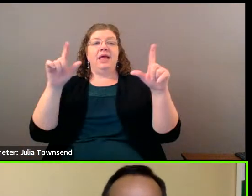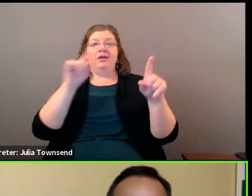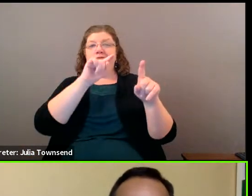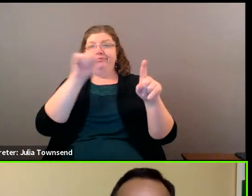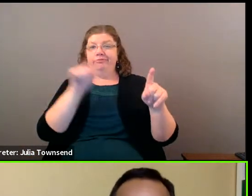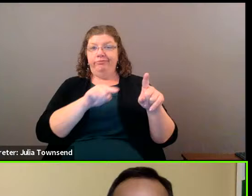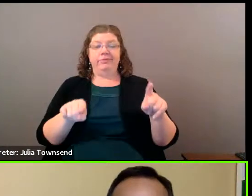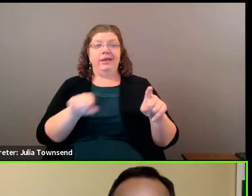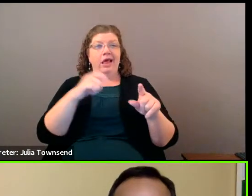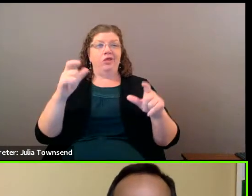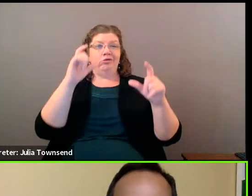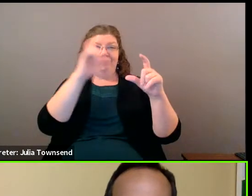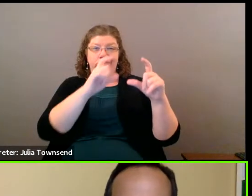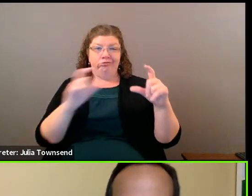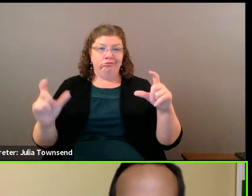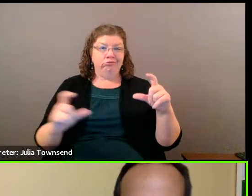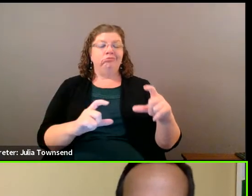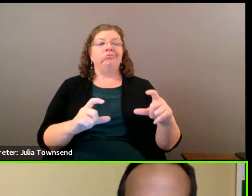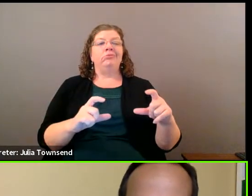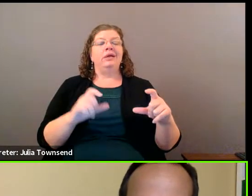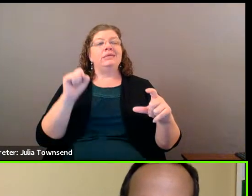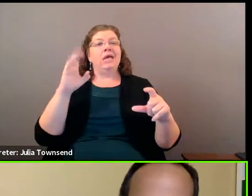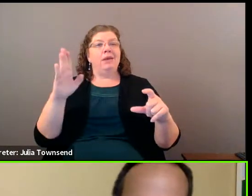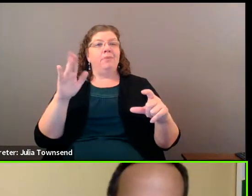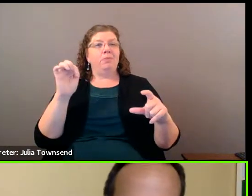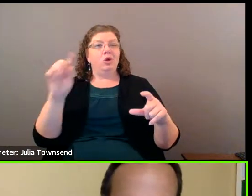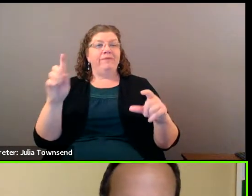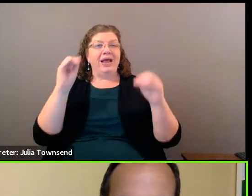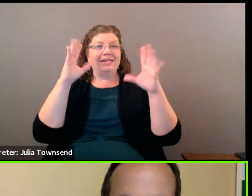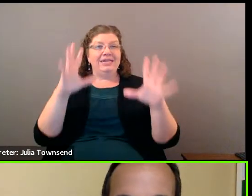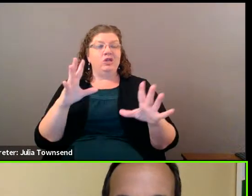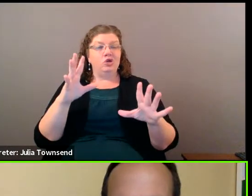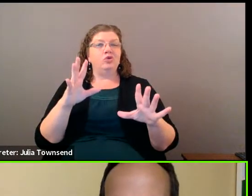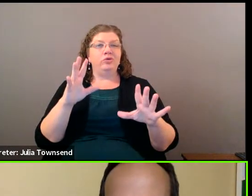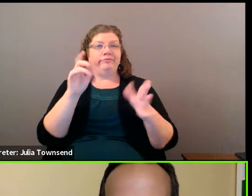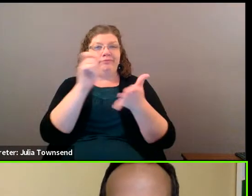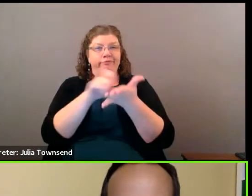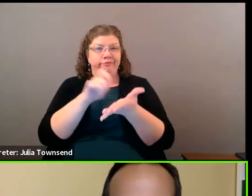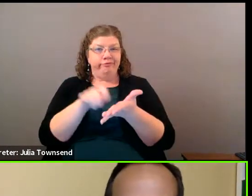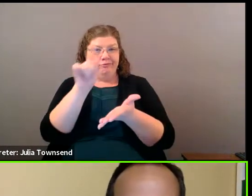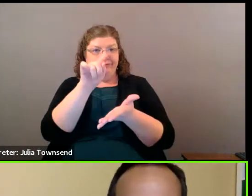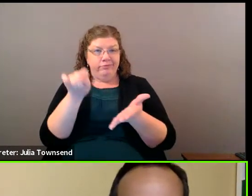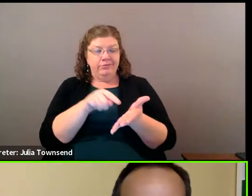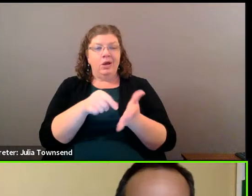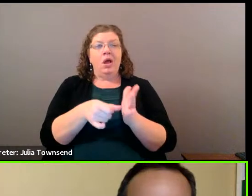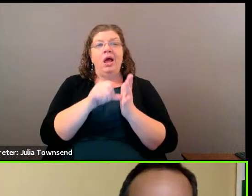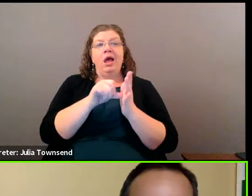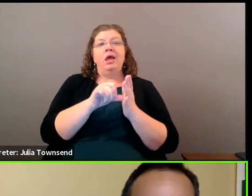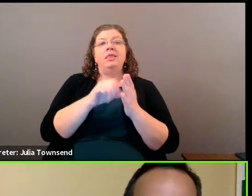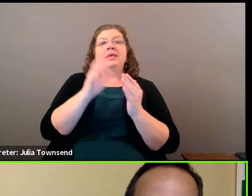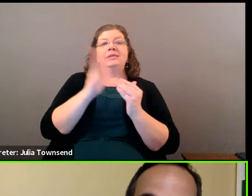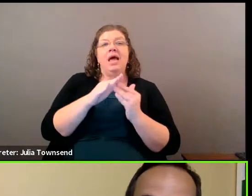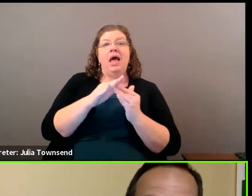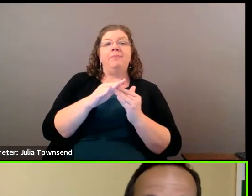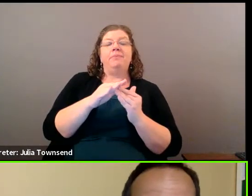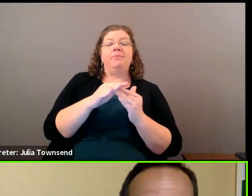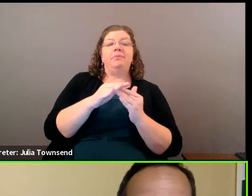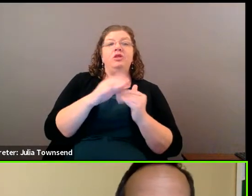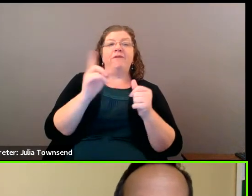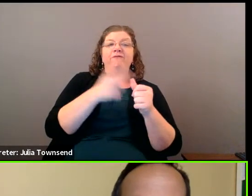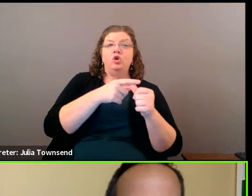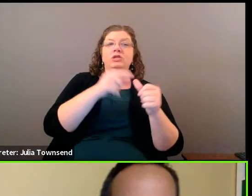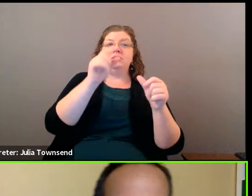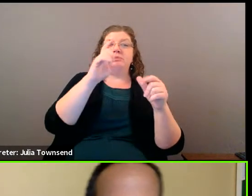set of Santa Barbara Unified teacher voices. And again, I want to highlight the first slide, the first